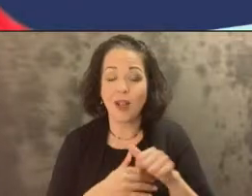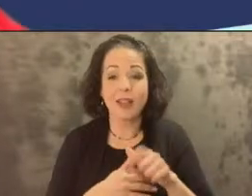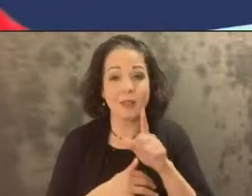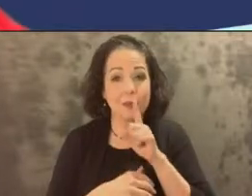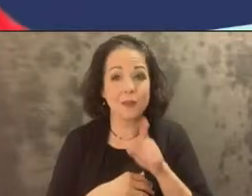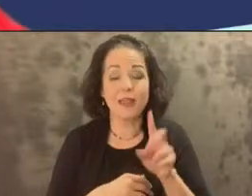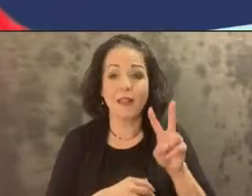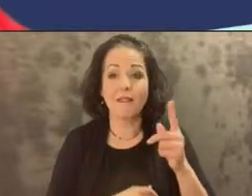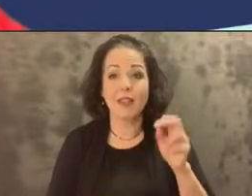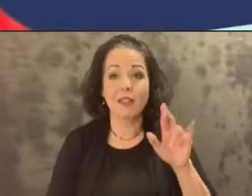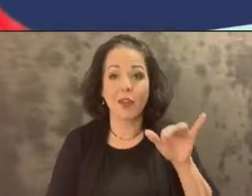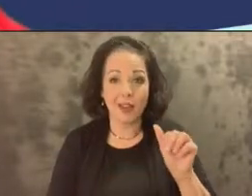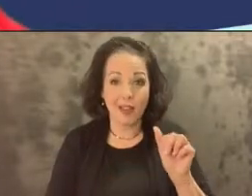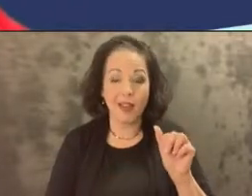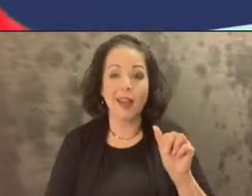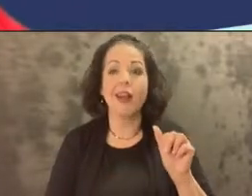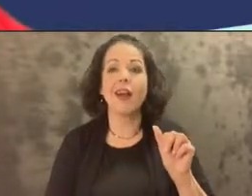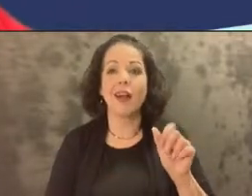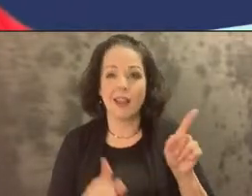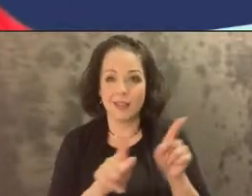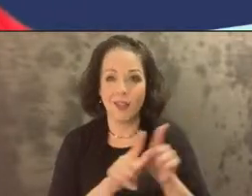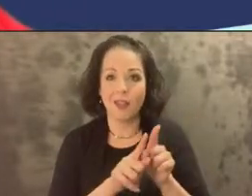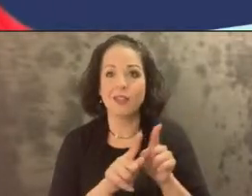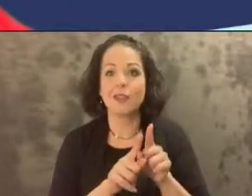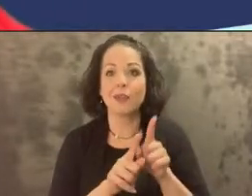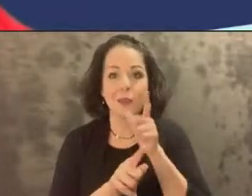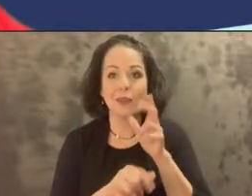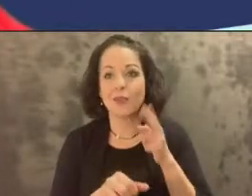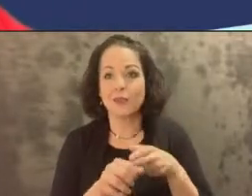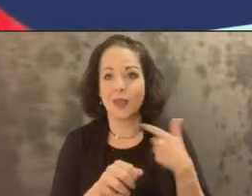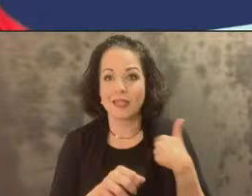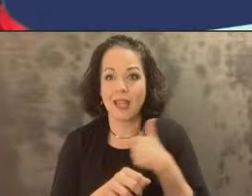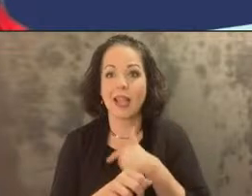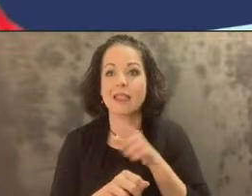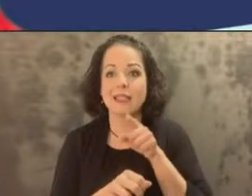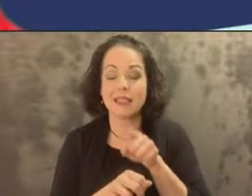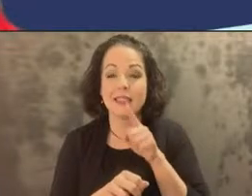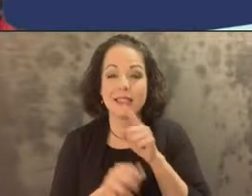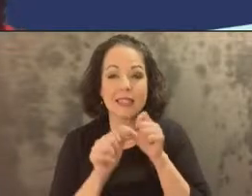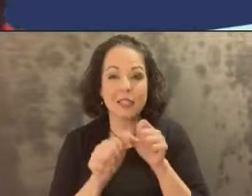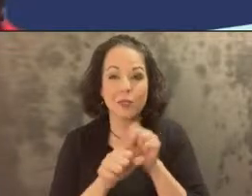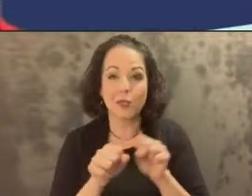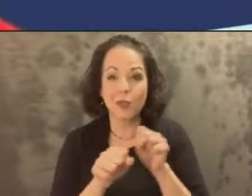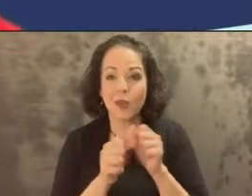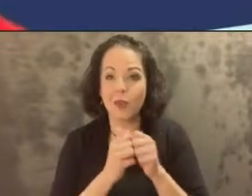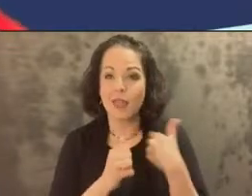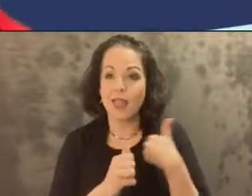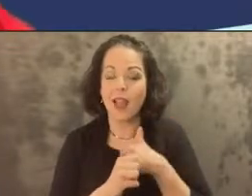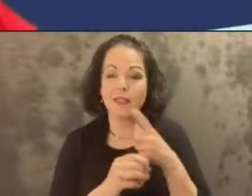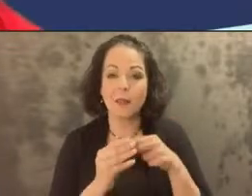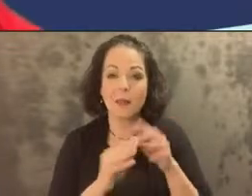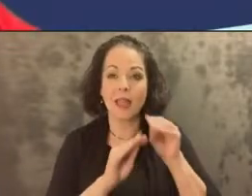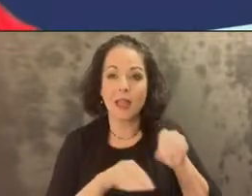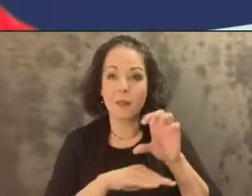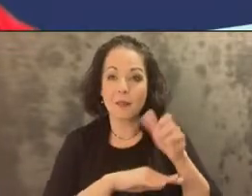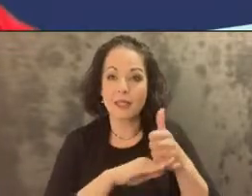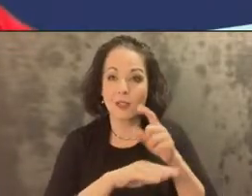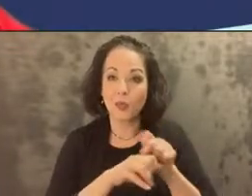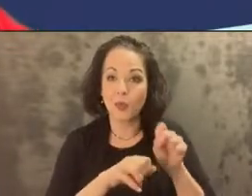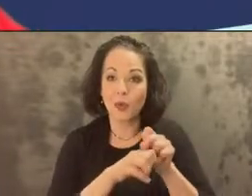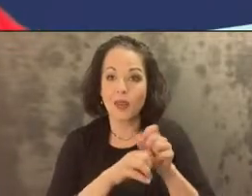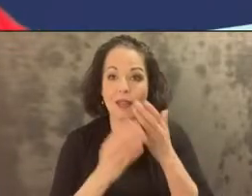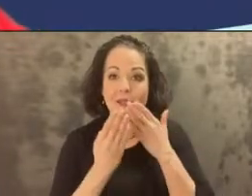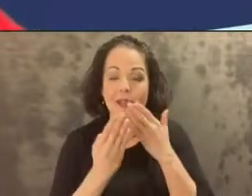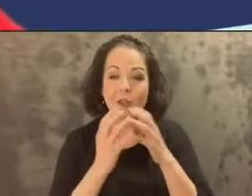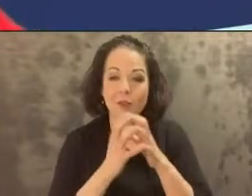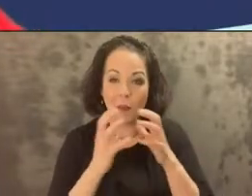Bartlett, who joined us and continue to work with us on that, the implementation work. Thank you so much for all